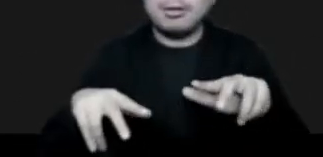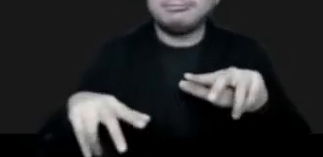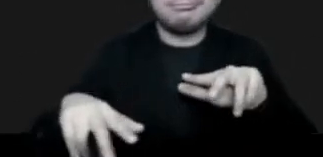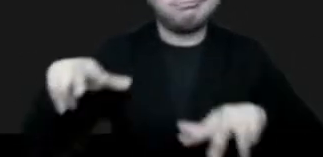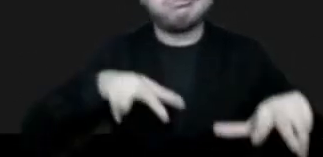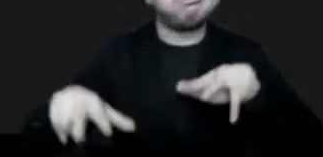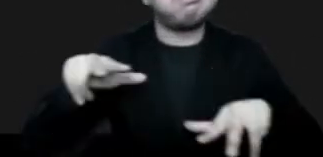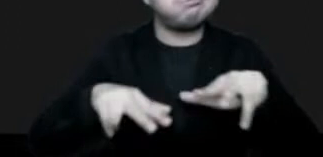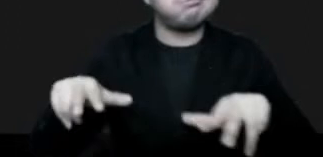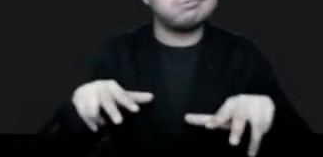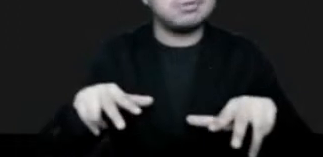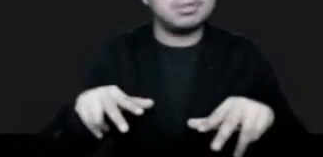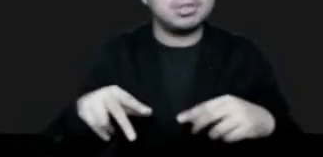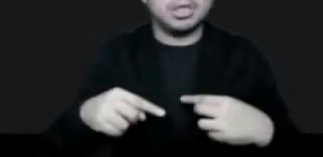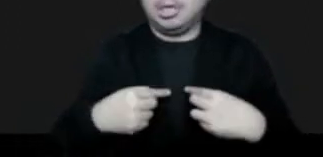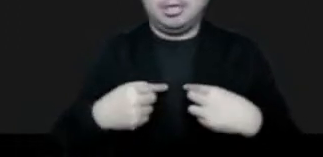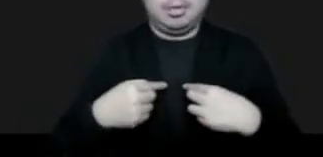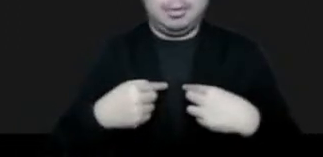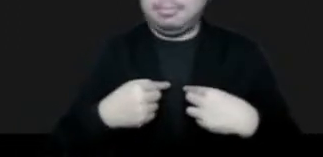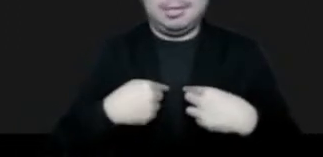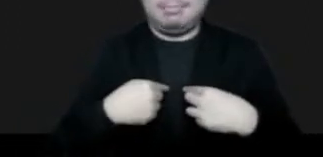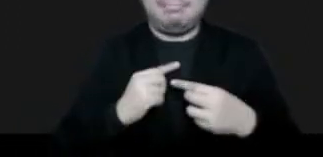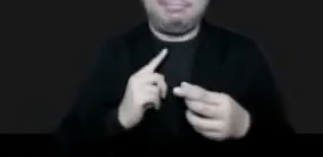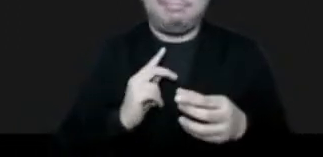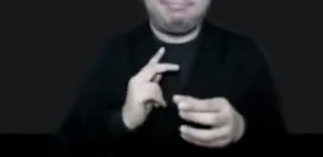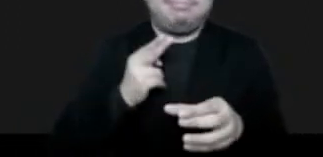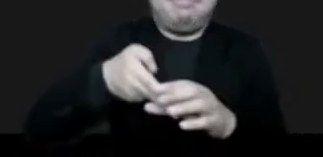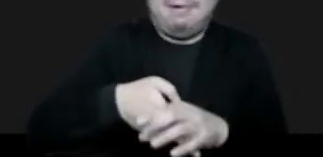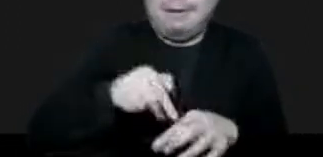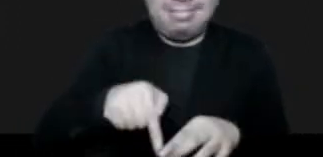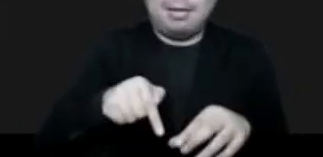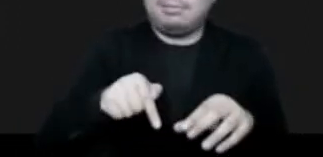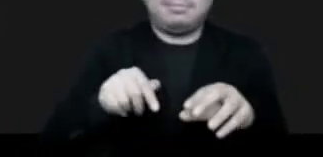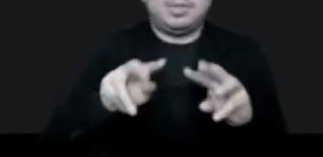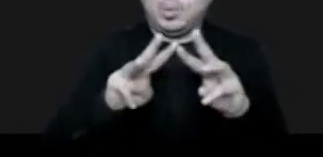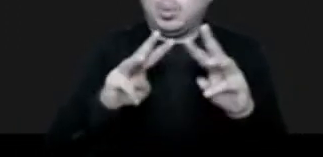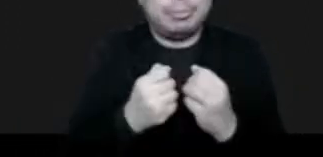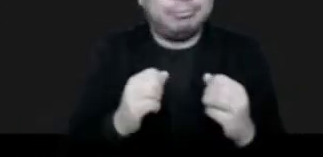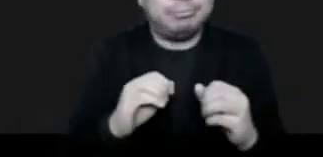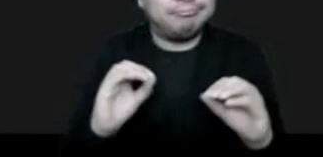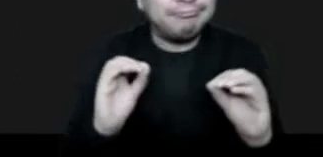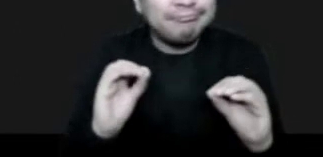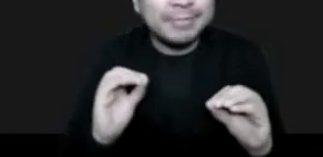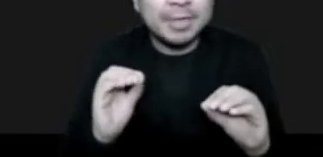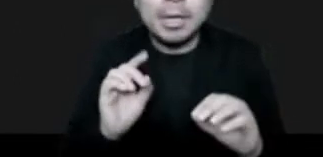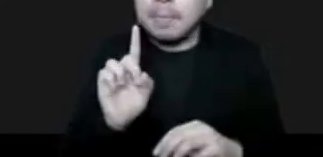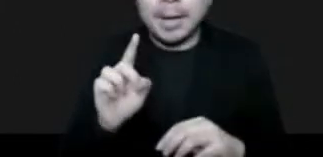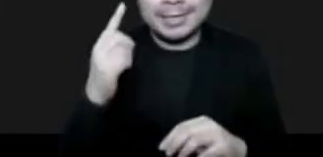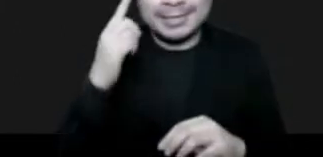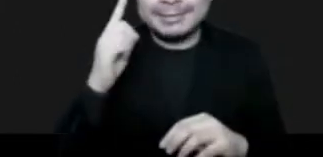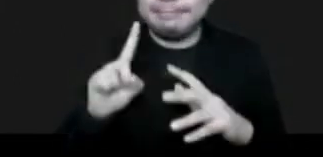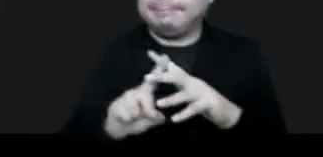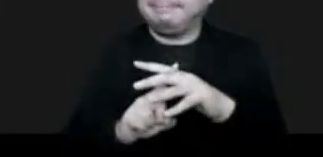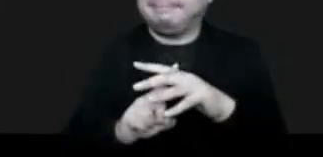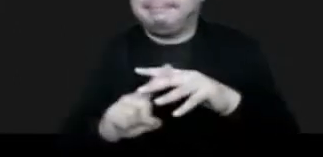I was at that particular function. And after running for almost 2 kilometers, when I realized I was